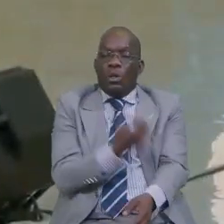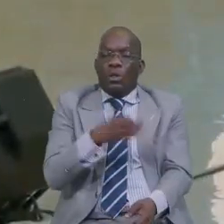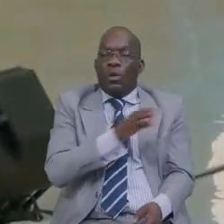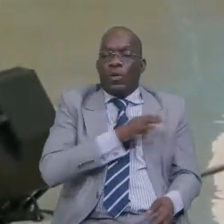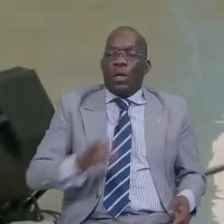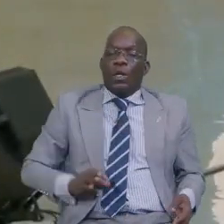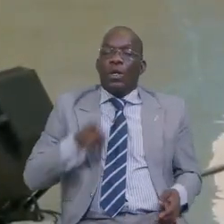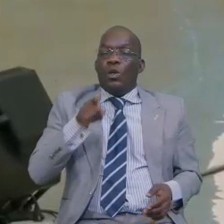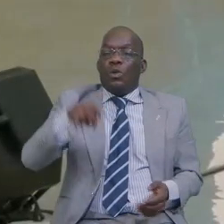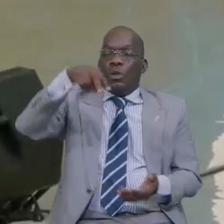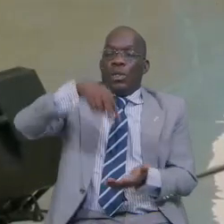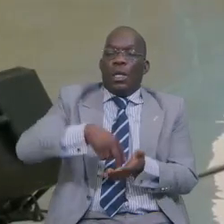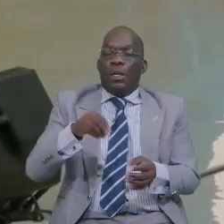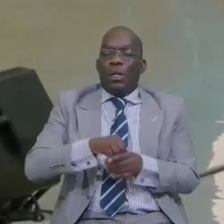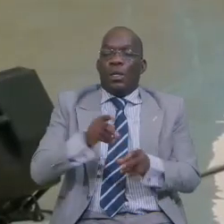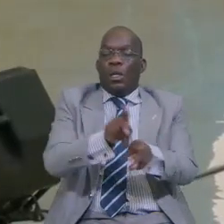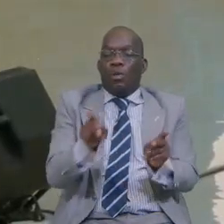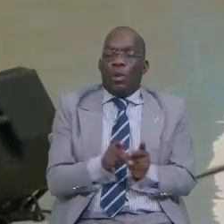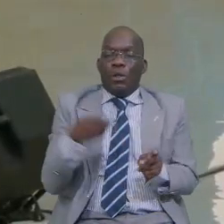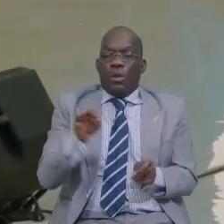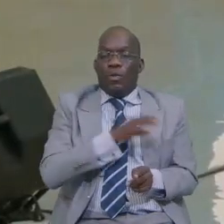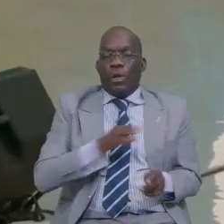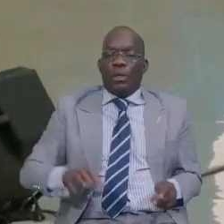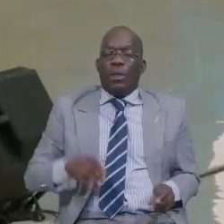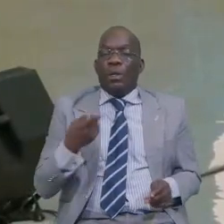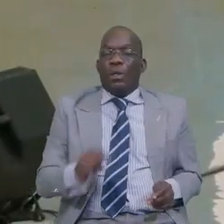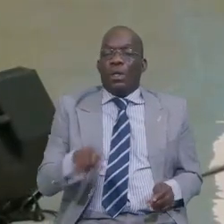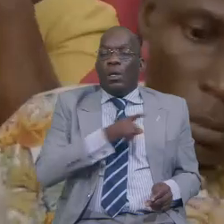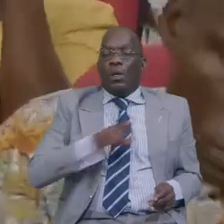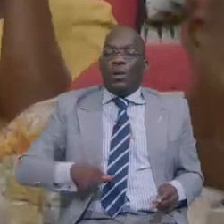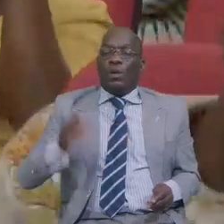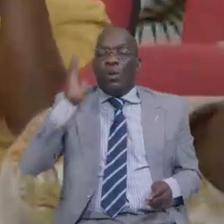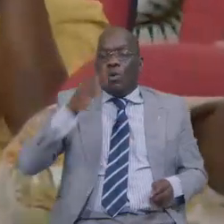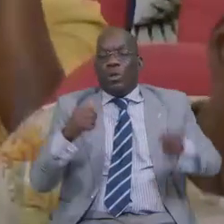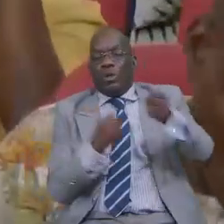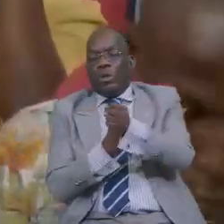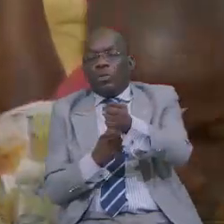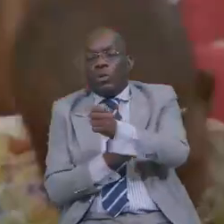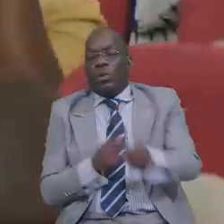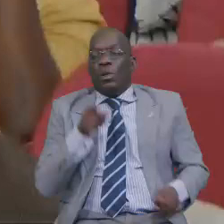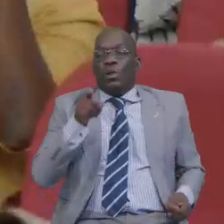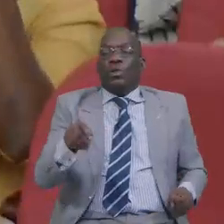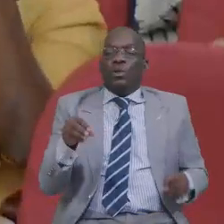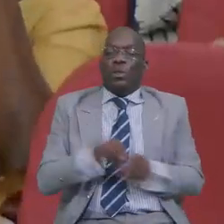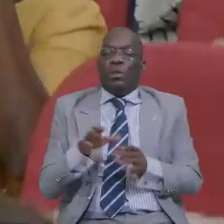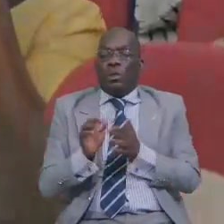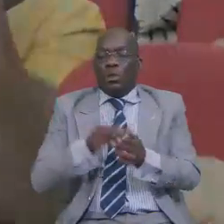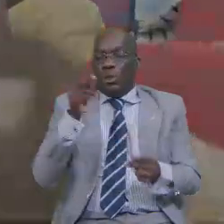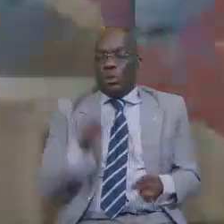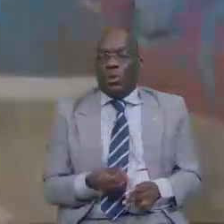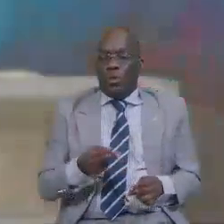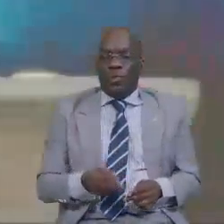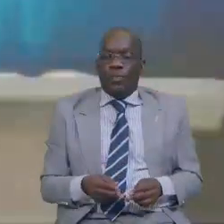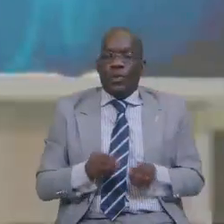of Christ, and the Lord will back you up. We're looking at number